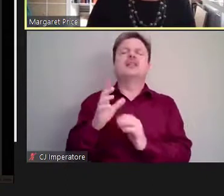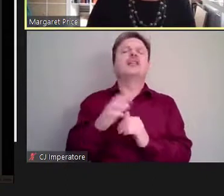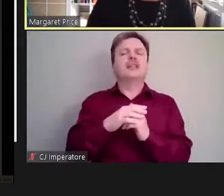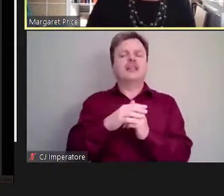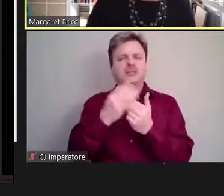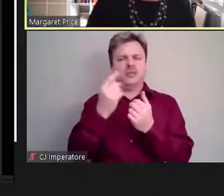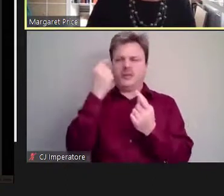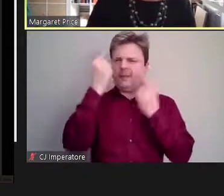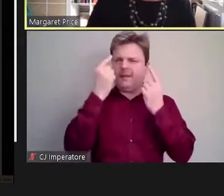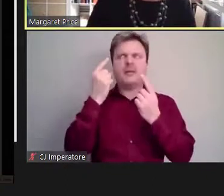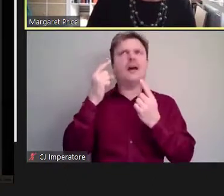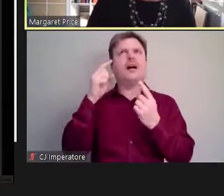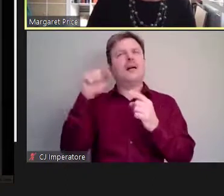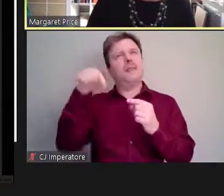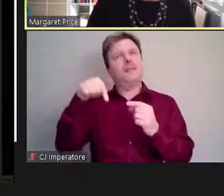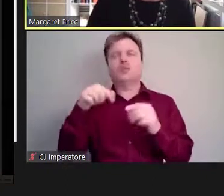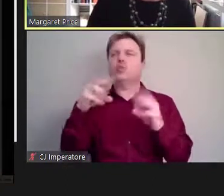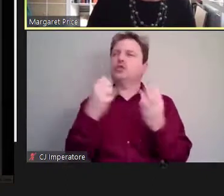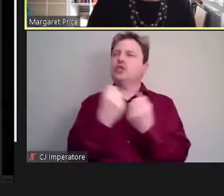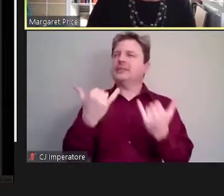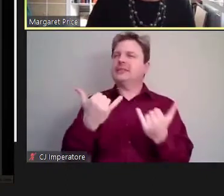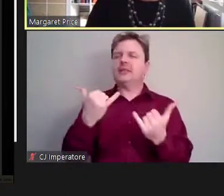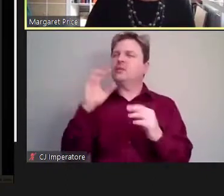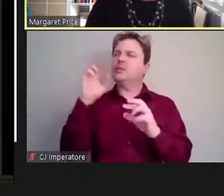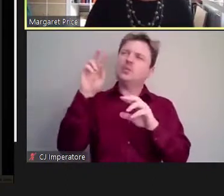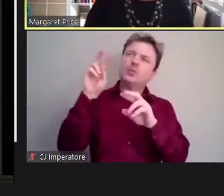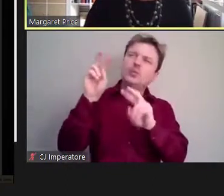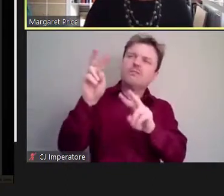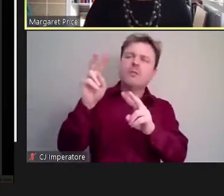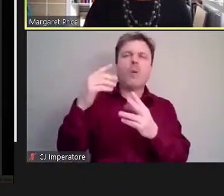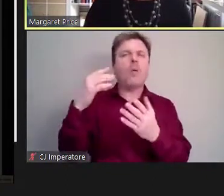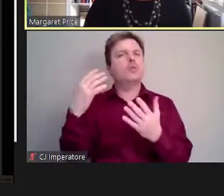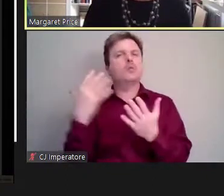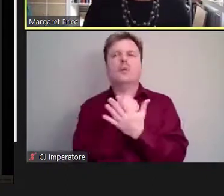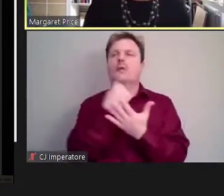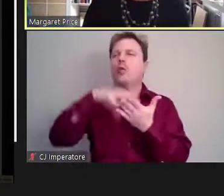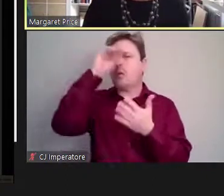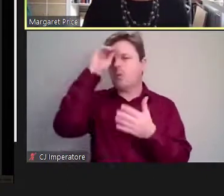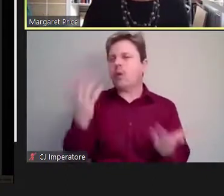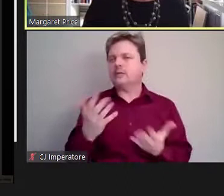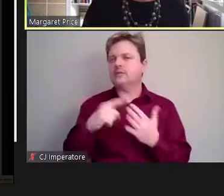What are you hoping to get out of this workshop? And we're going to start now.